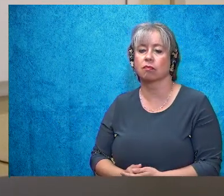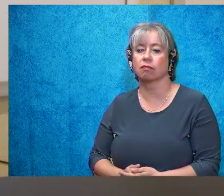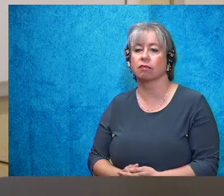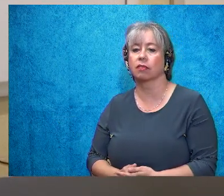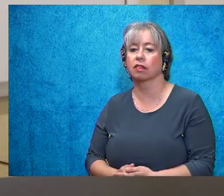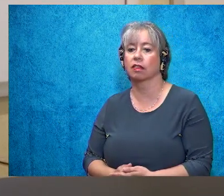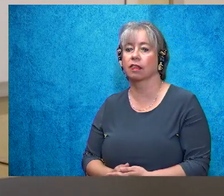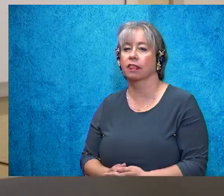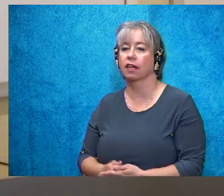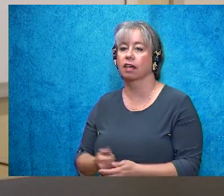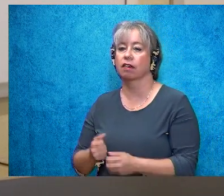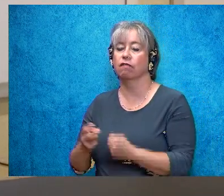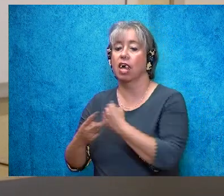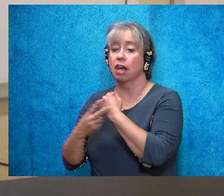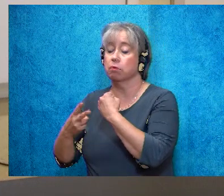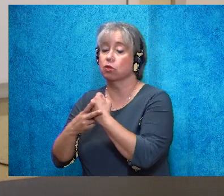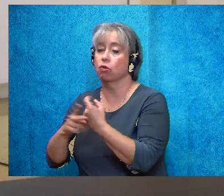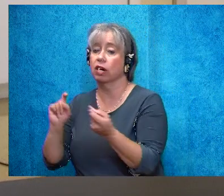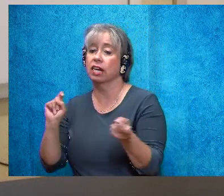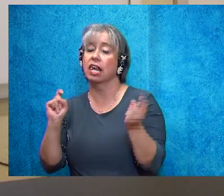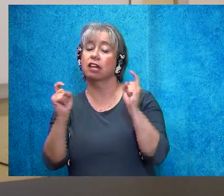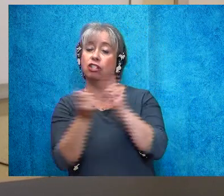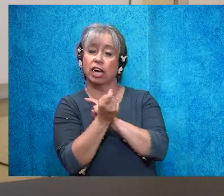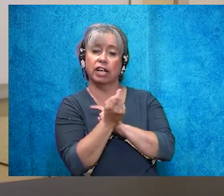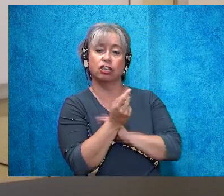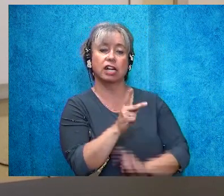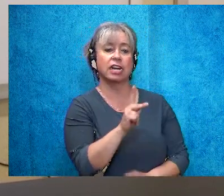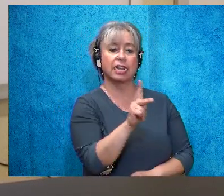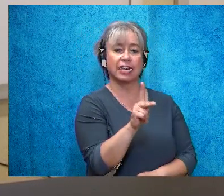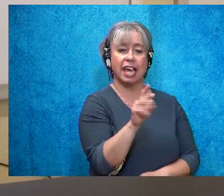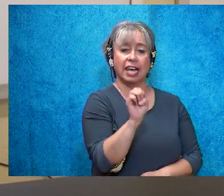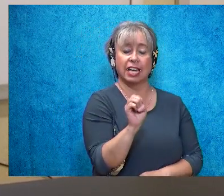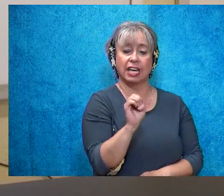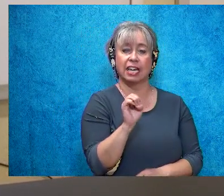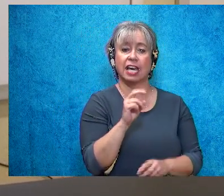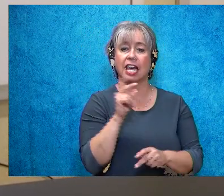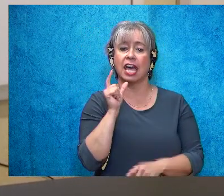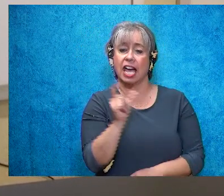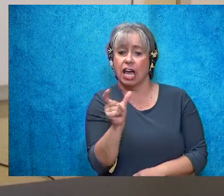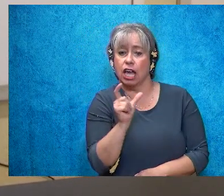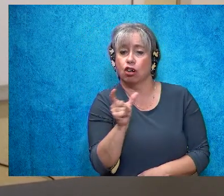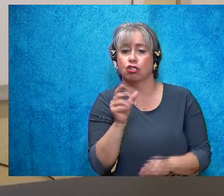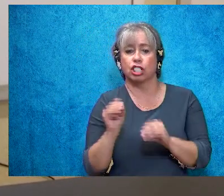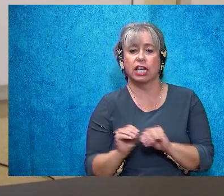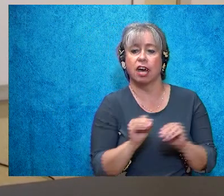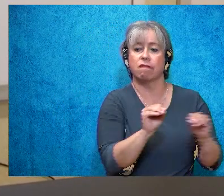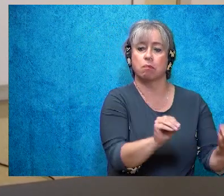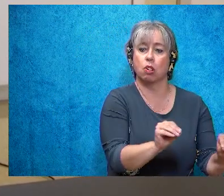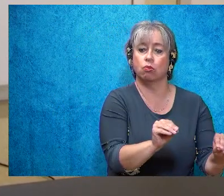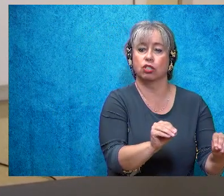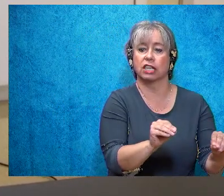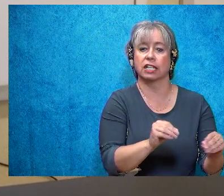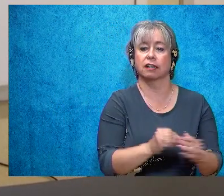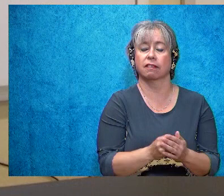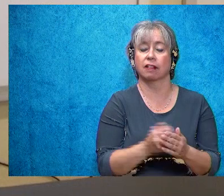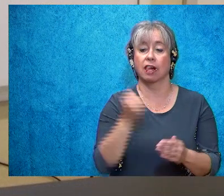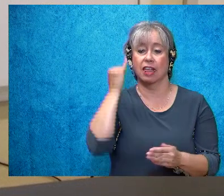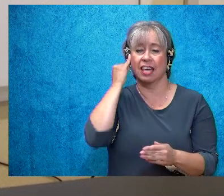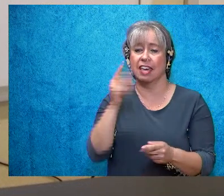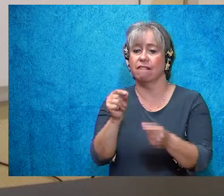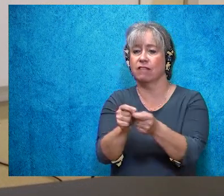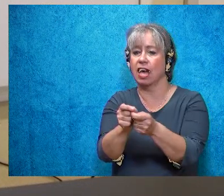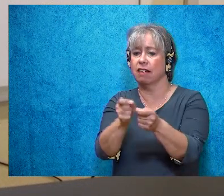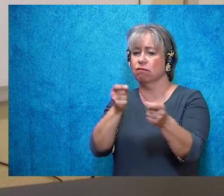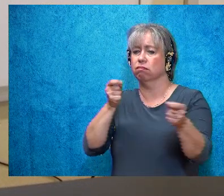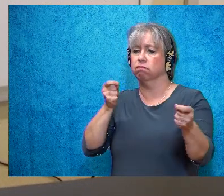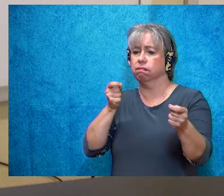that to kinetic energy, energy of motion. So if I pull the rubber band back just a little